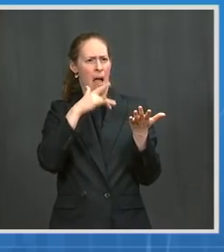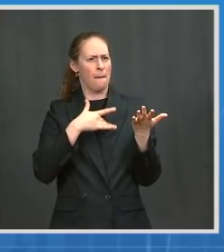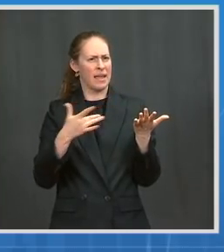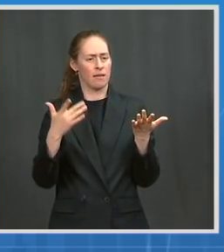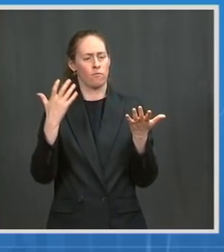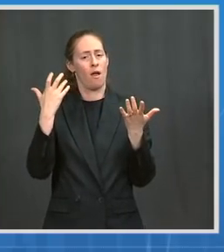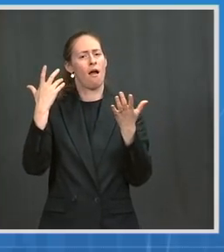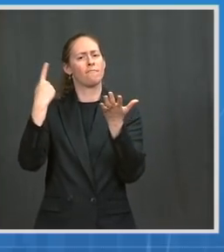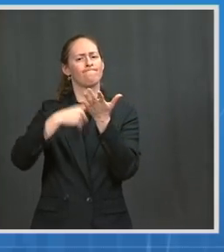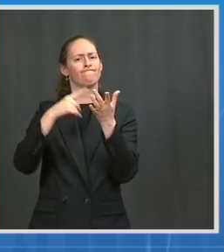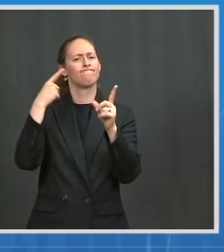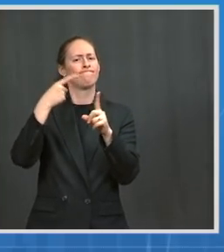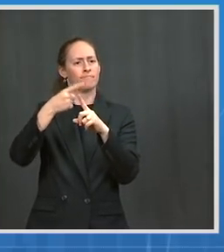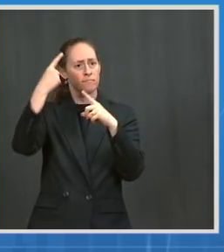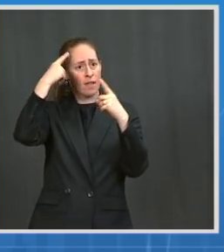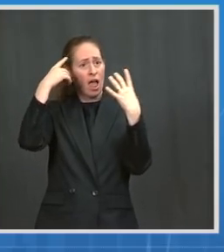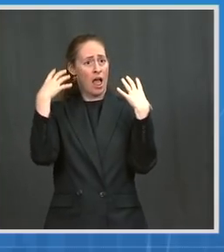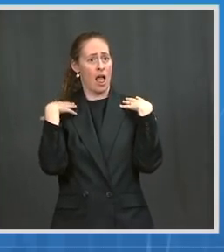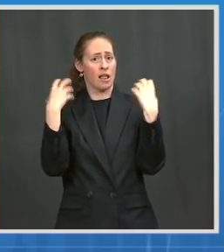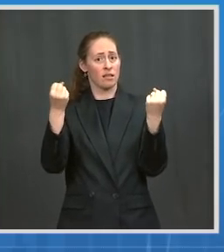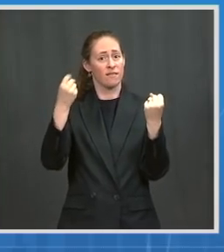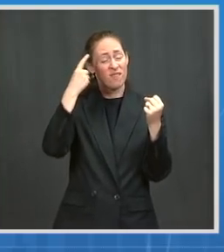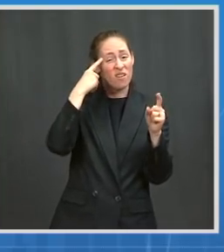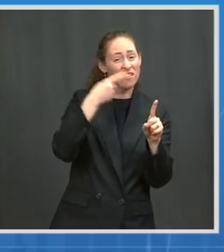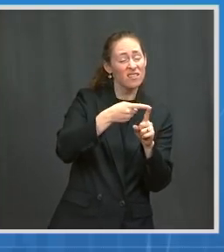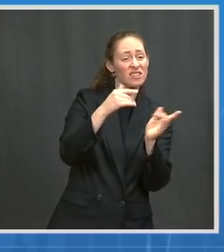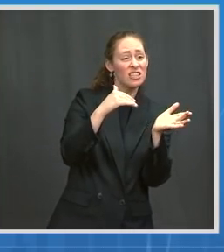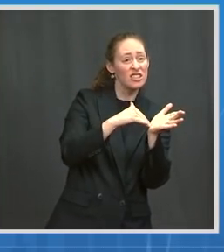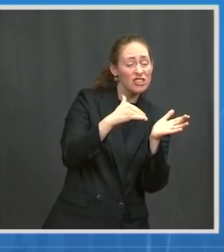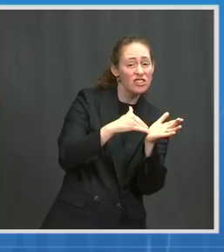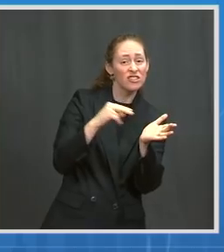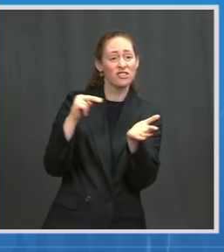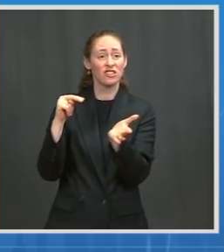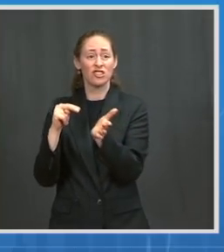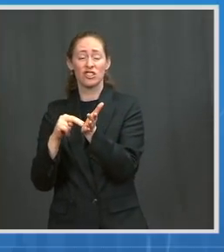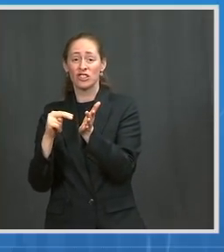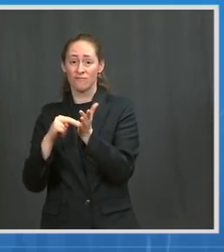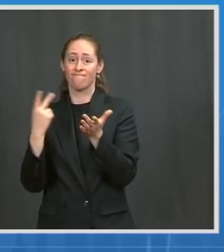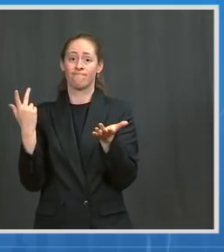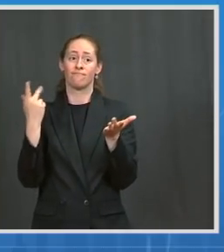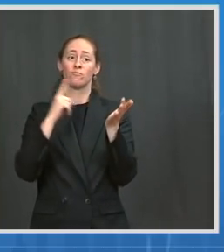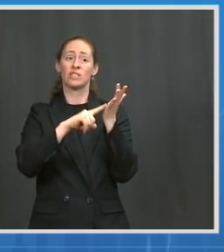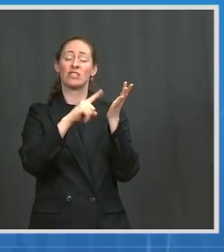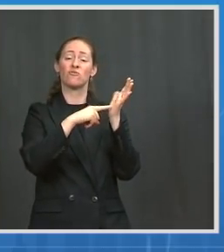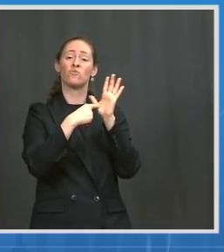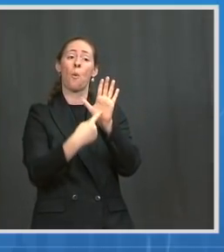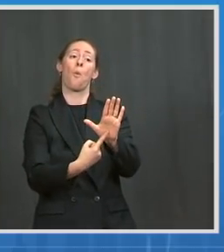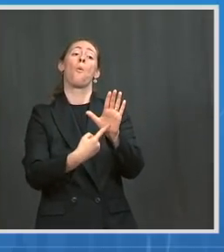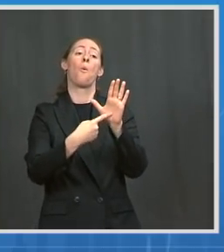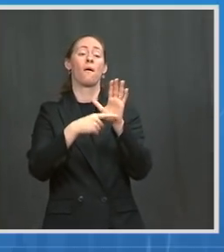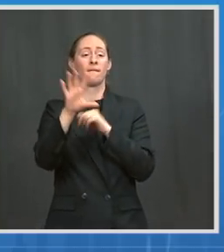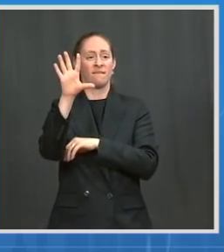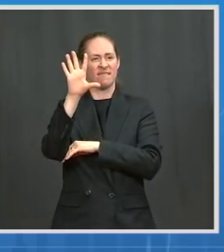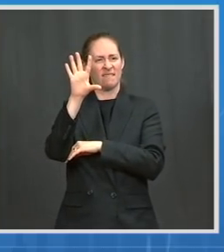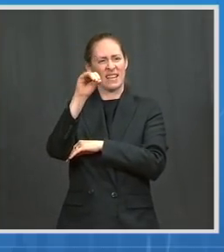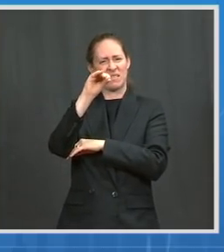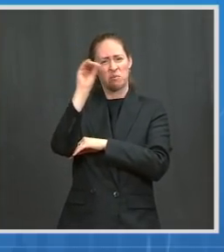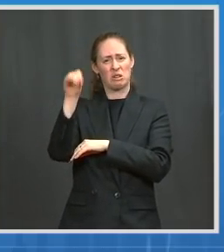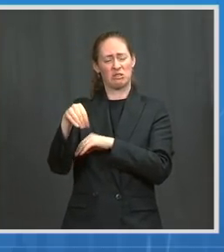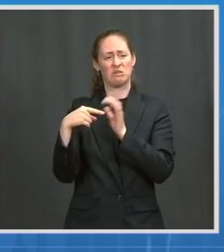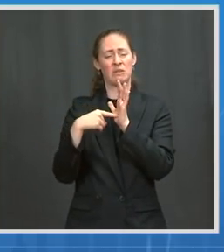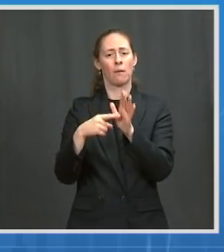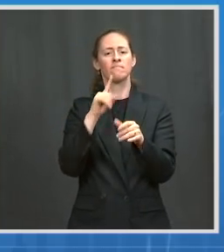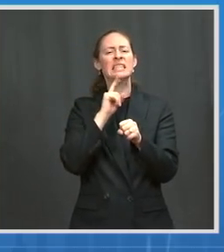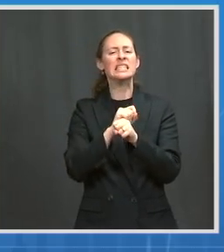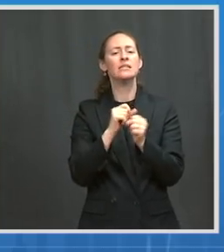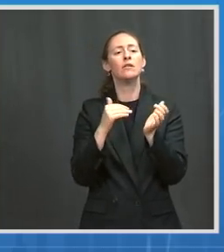our clinicians. Recent data indicates that more than 50% of clinicians are experiencing burnout during this pandemic. But even before